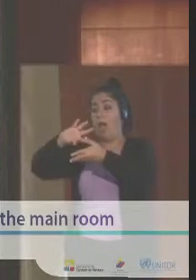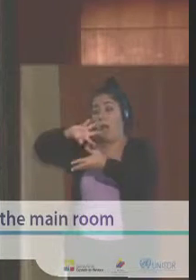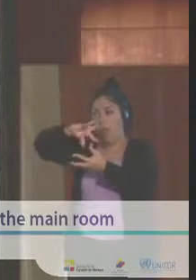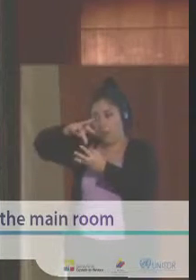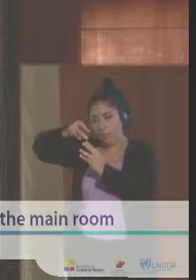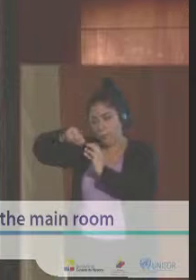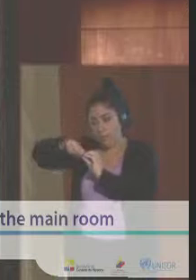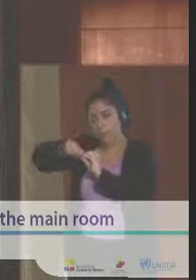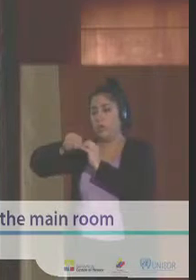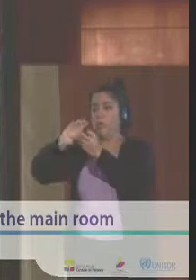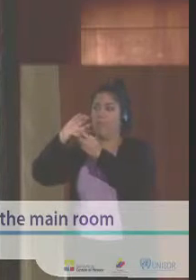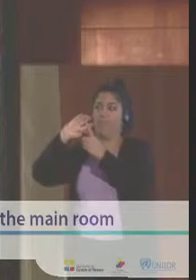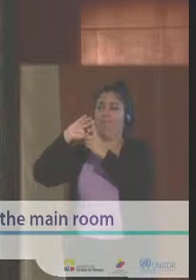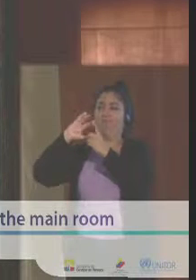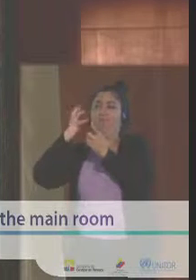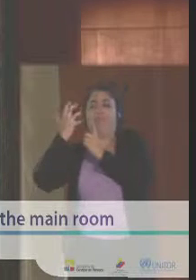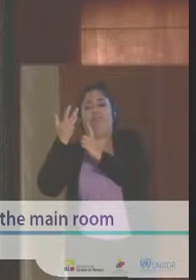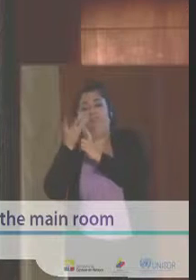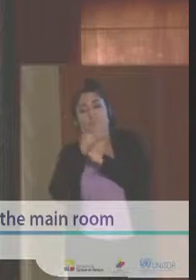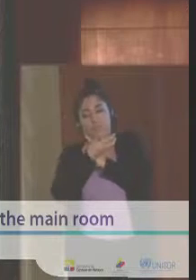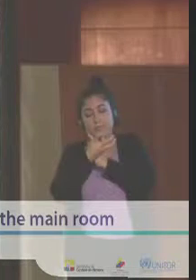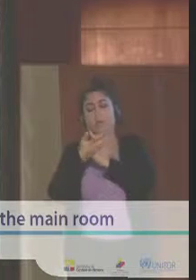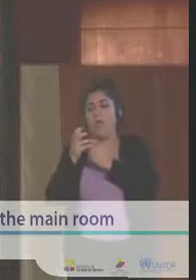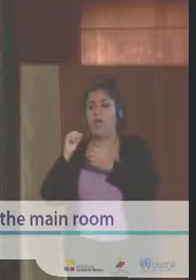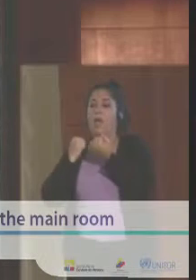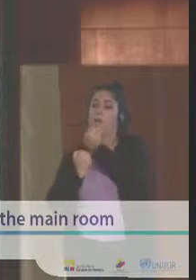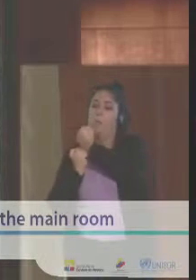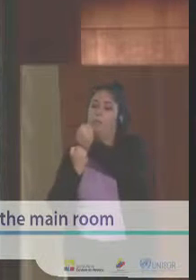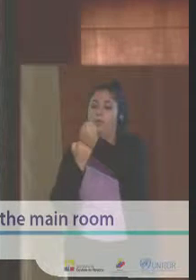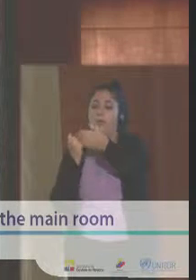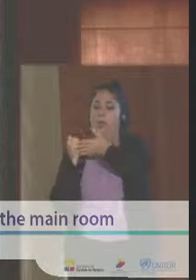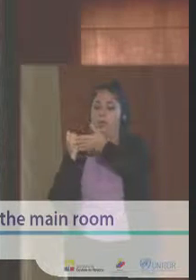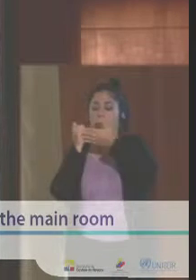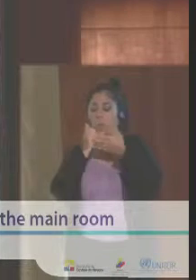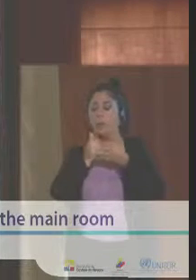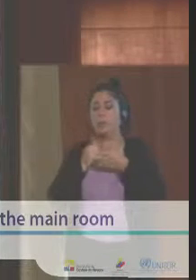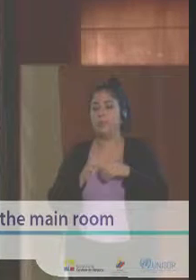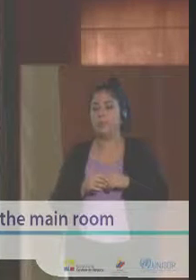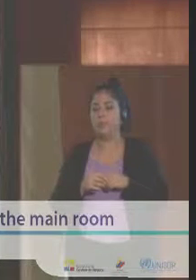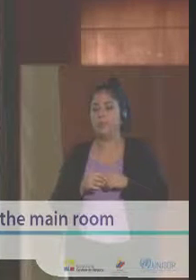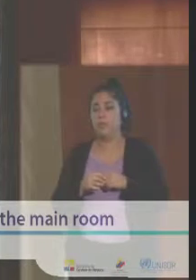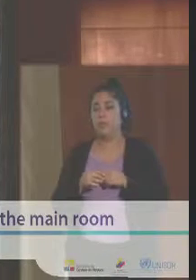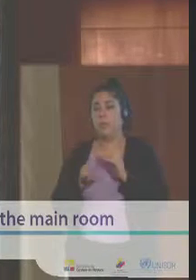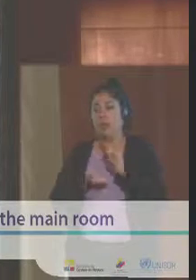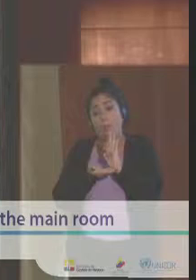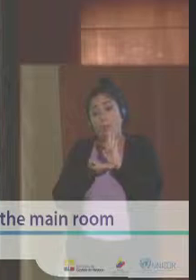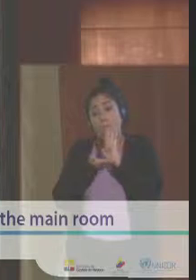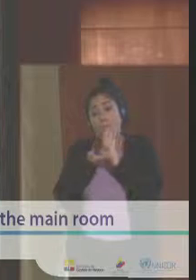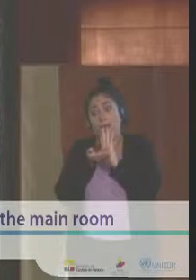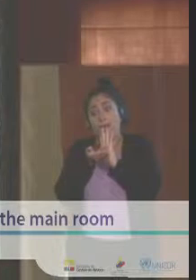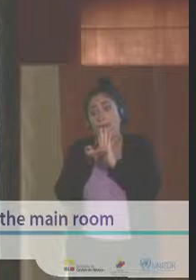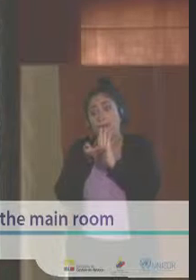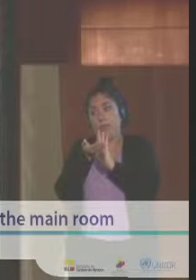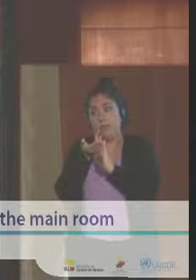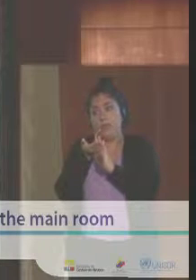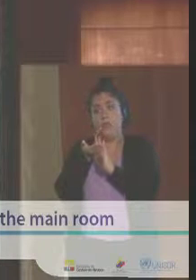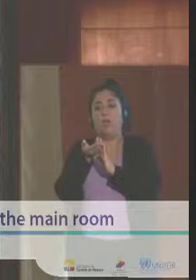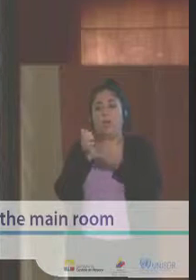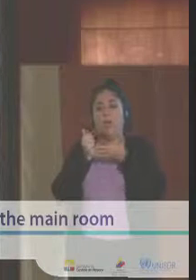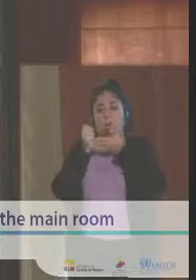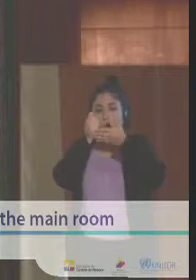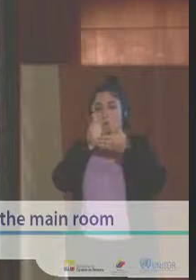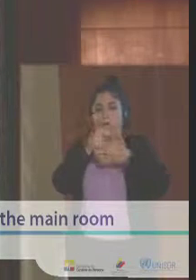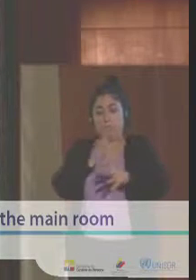measures to adapt to risk, to reduce risk and climate change adaptation, such as relocation, increase